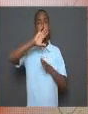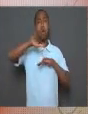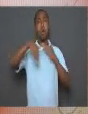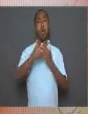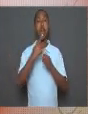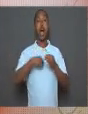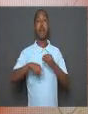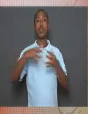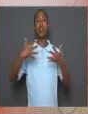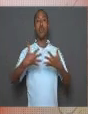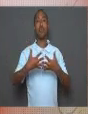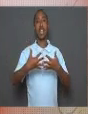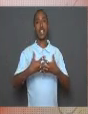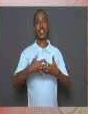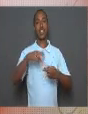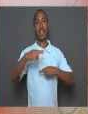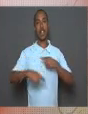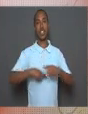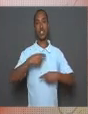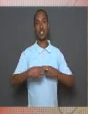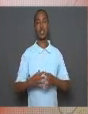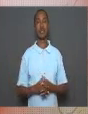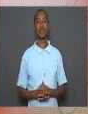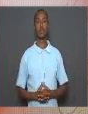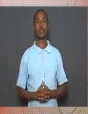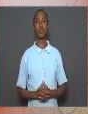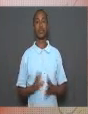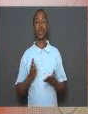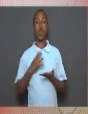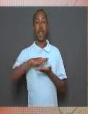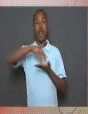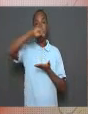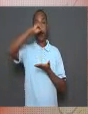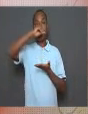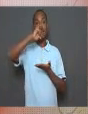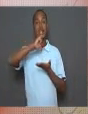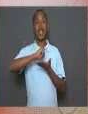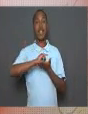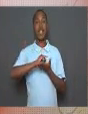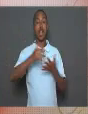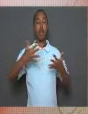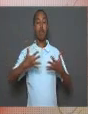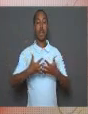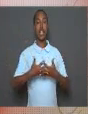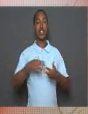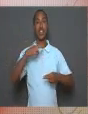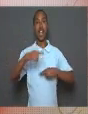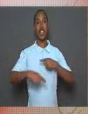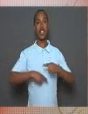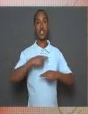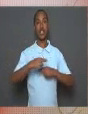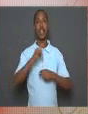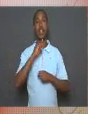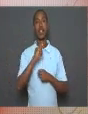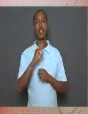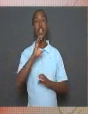about combination reactions. We learned that a combination reaction